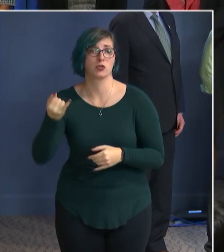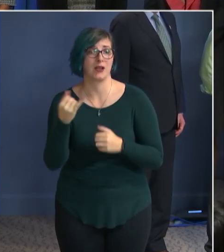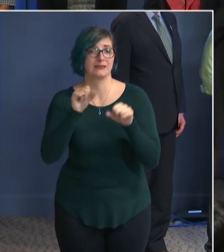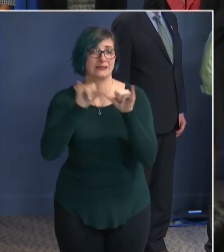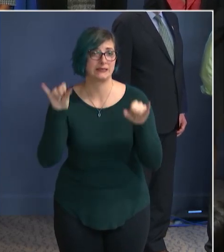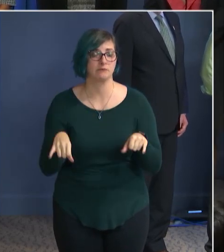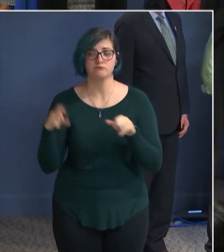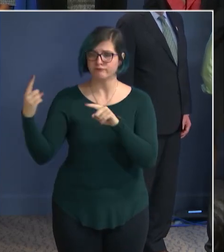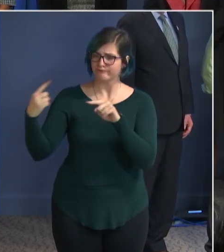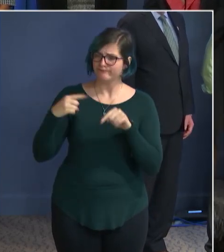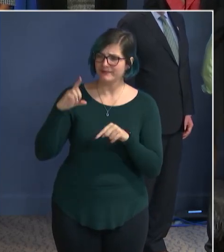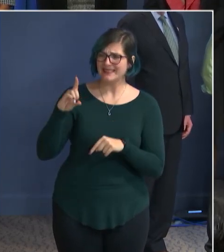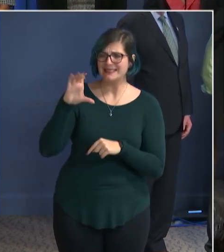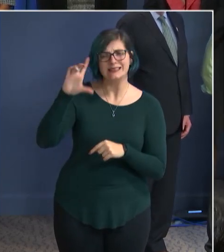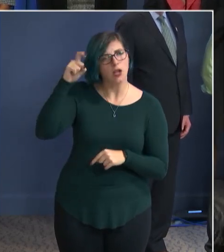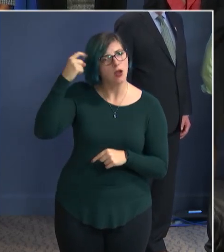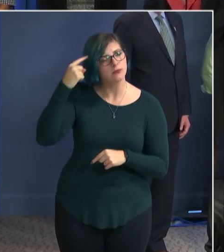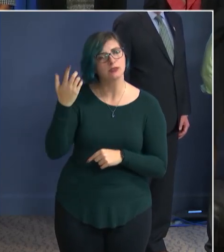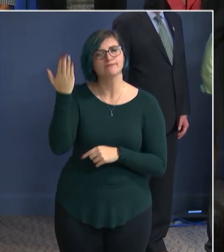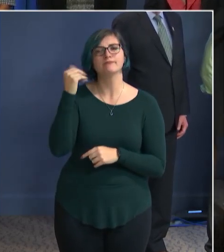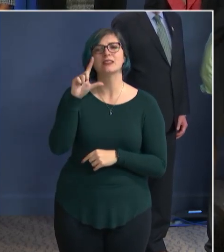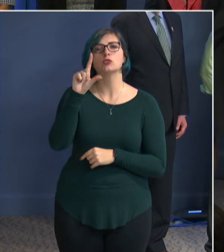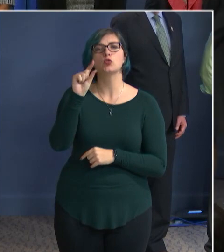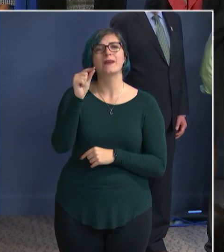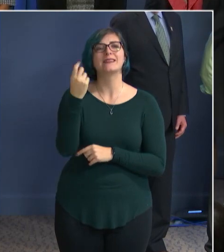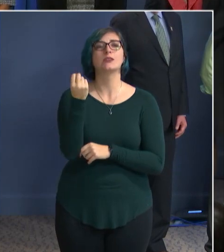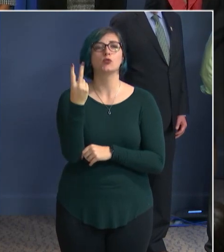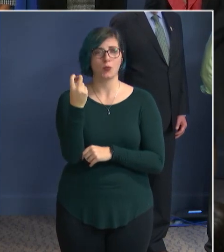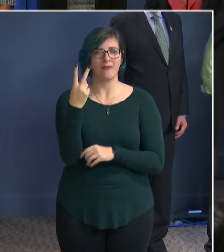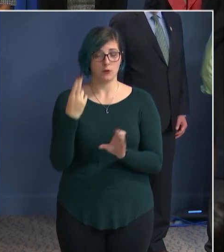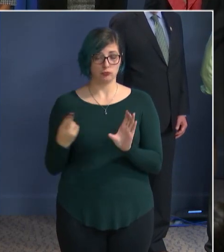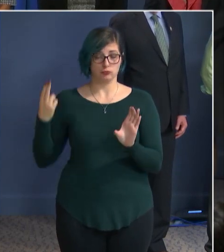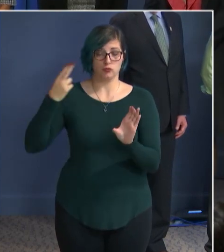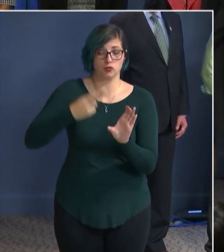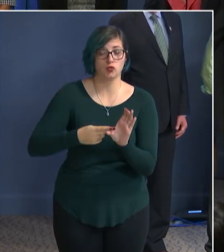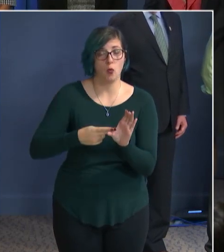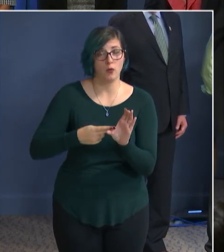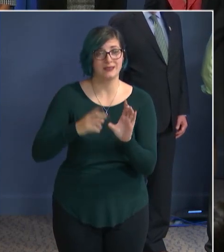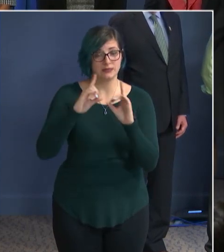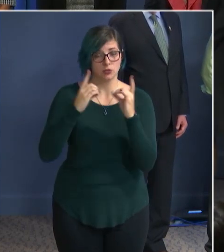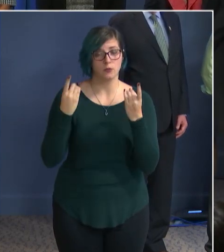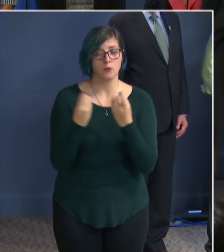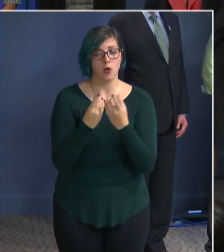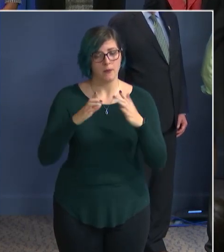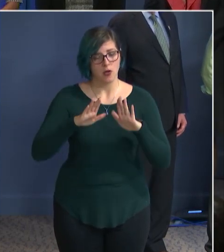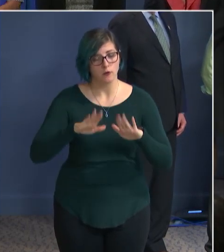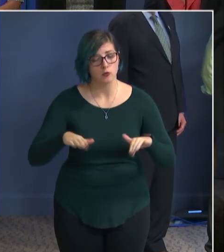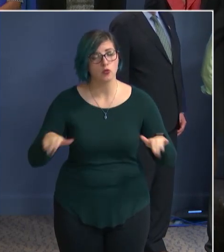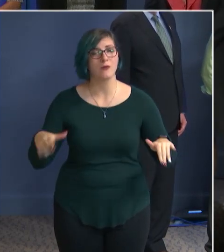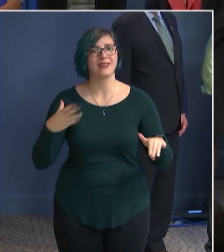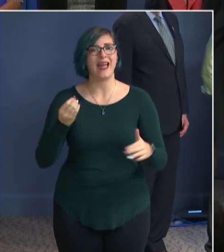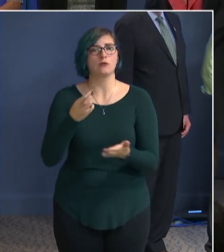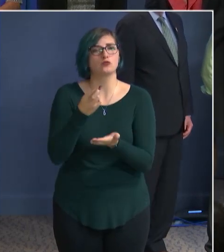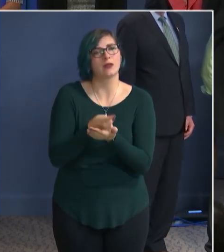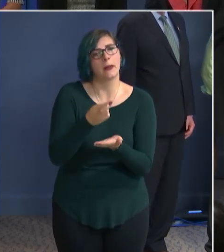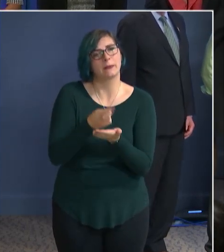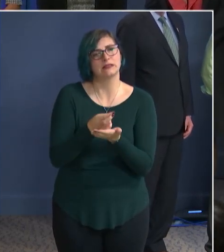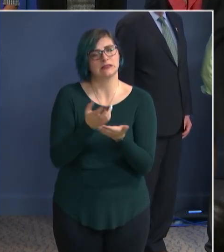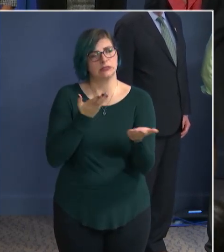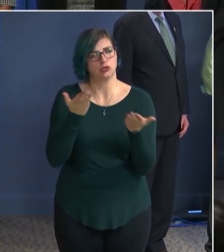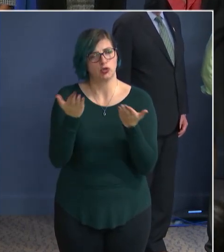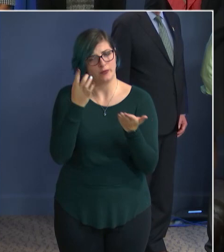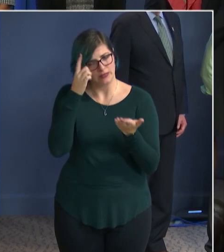D.C. government in 2012 when she joined the Department of Youth and Rehabilitative Services. She served there